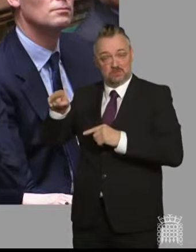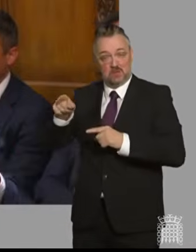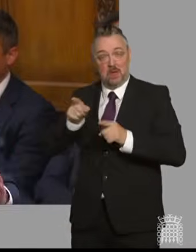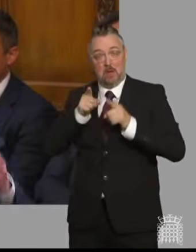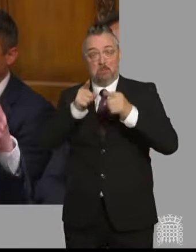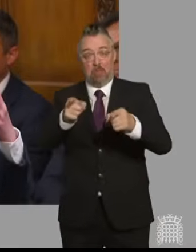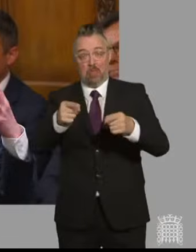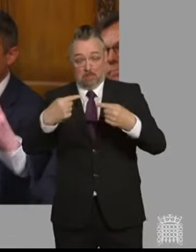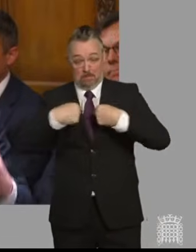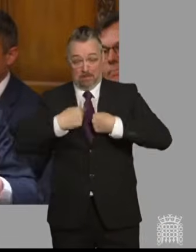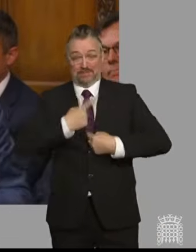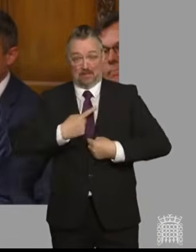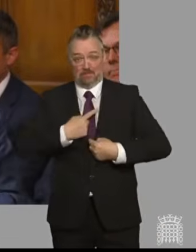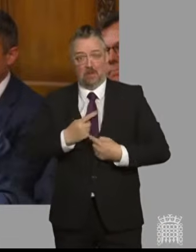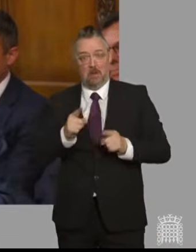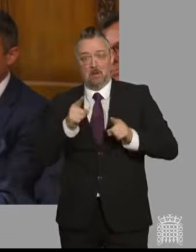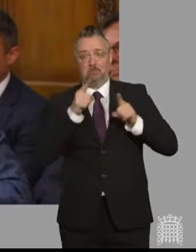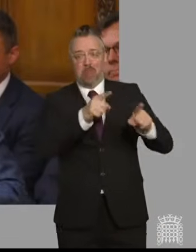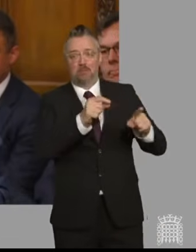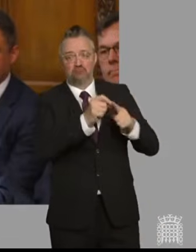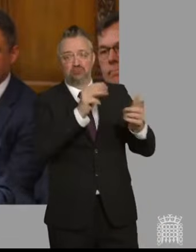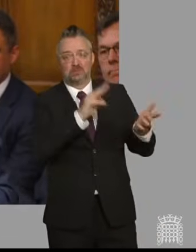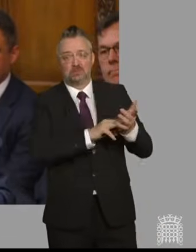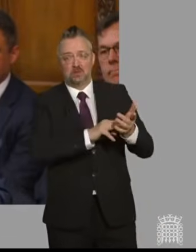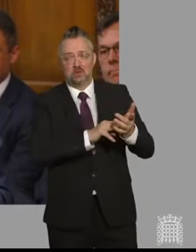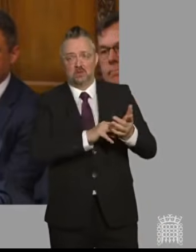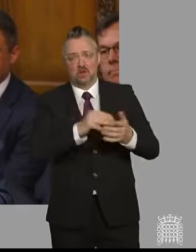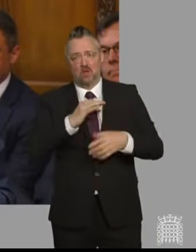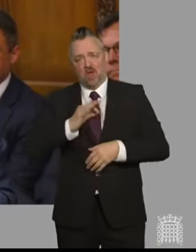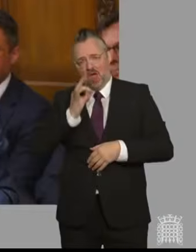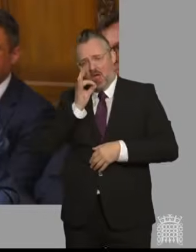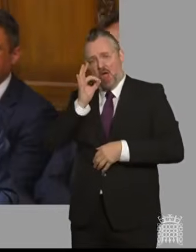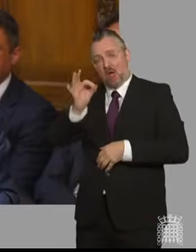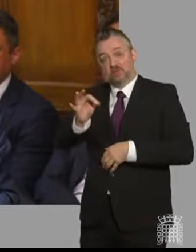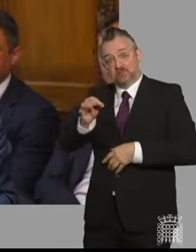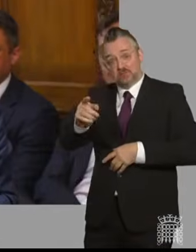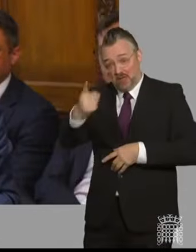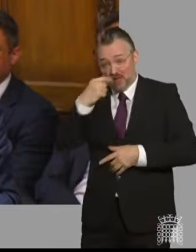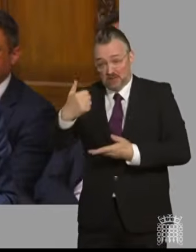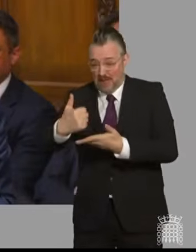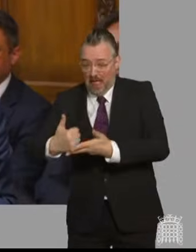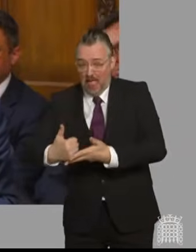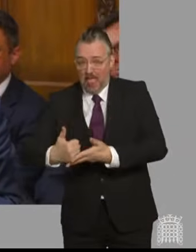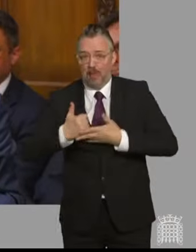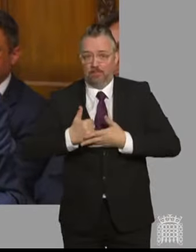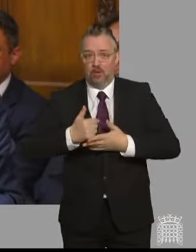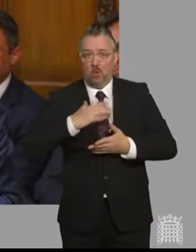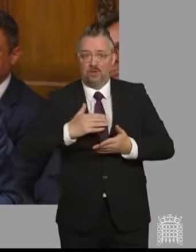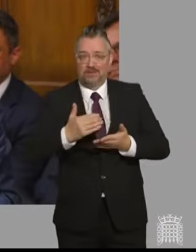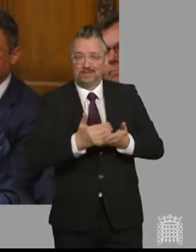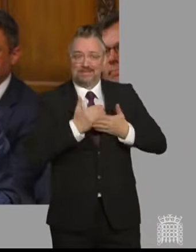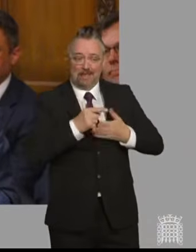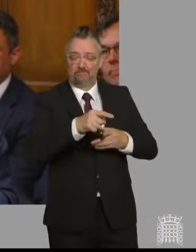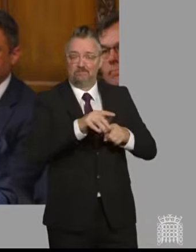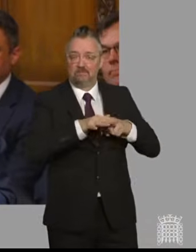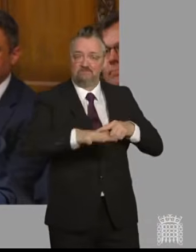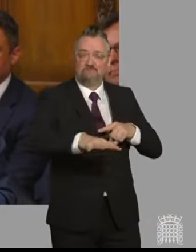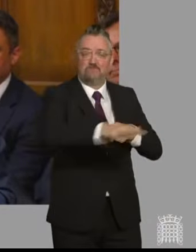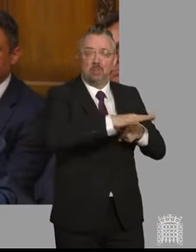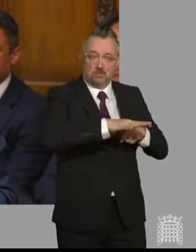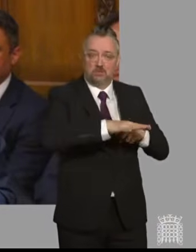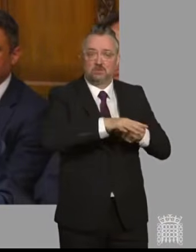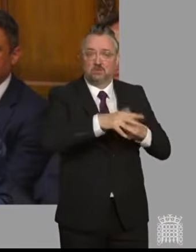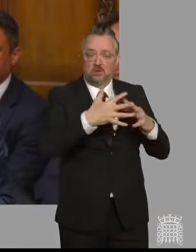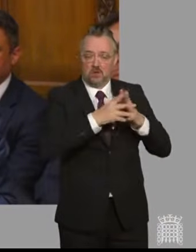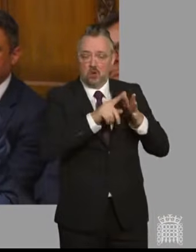right honourable friend get behind my campaign to save Warrington Fields and make it clear right here, right now, that this is a